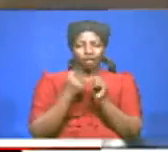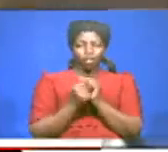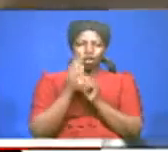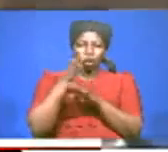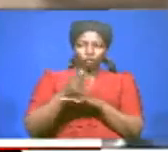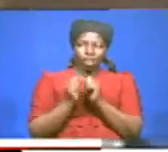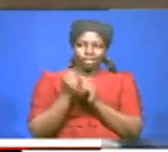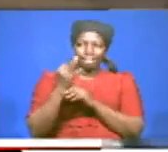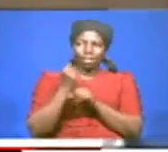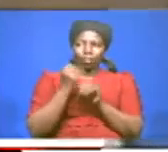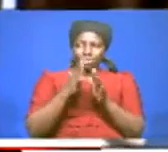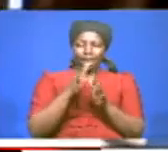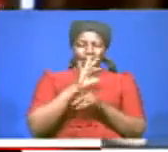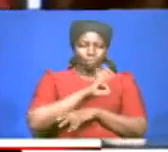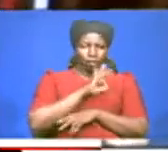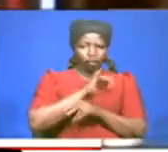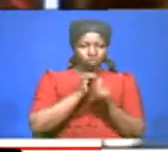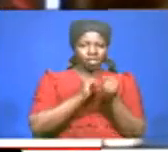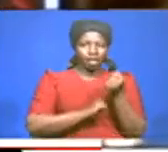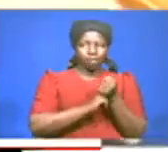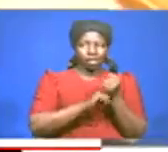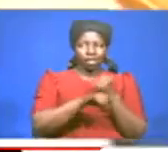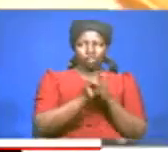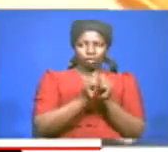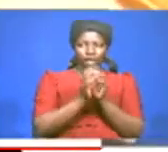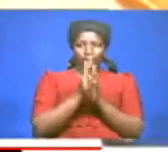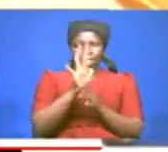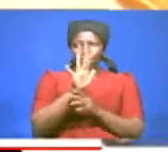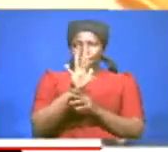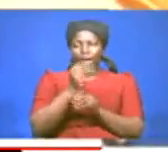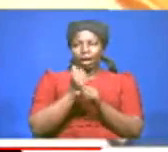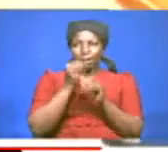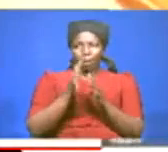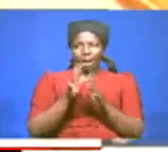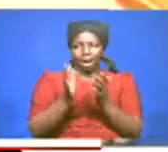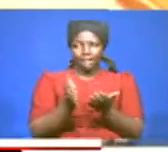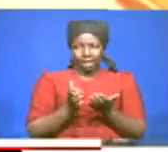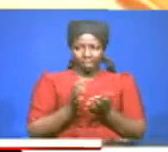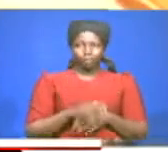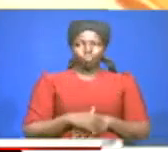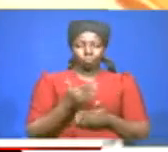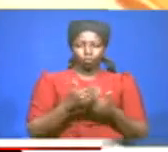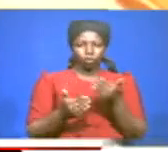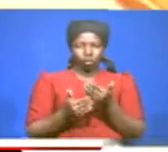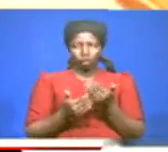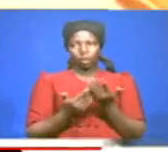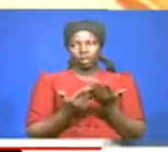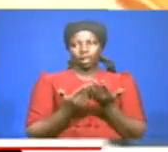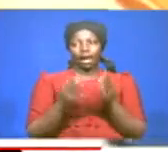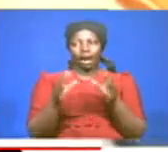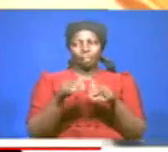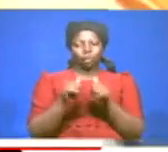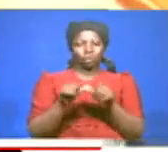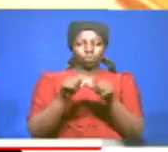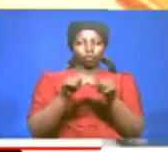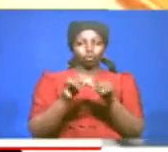and profits that have sustained his and his workforce's needs. We're building a brand that will last longer than me myself. We're building a brand